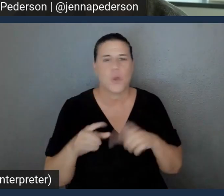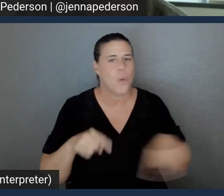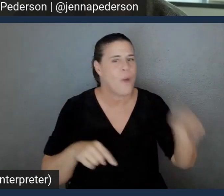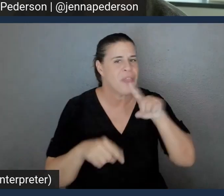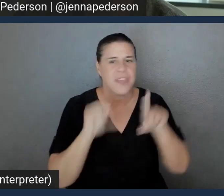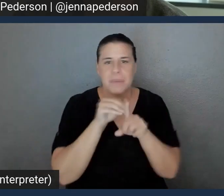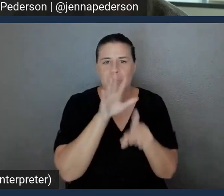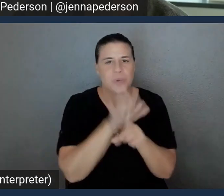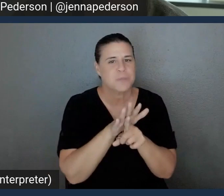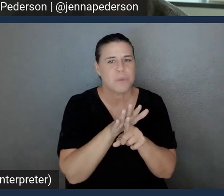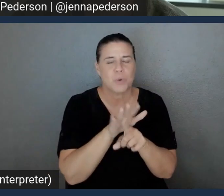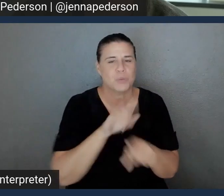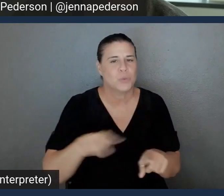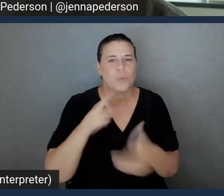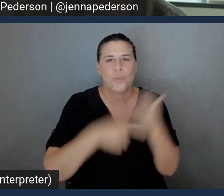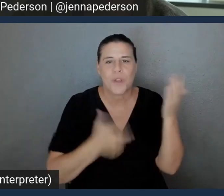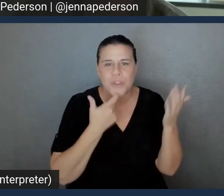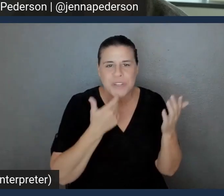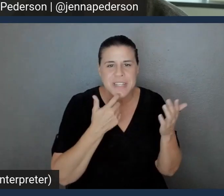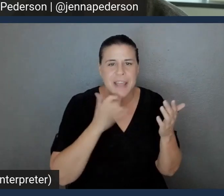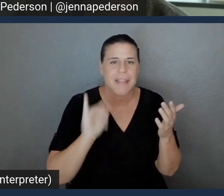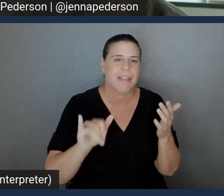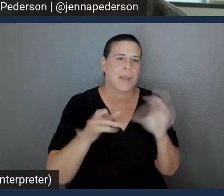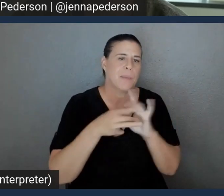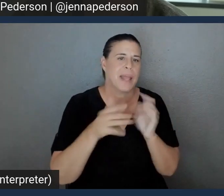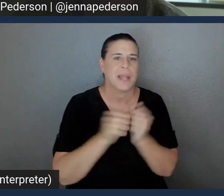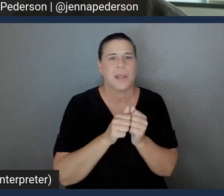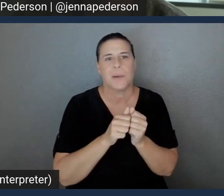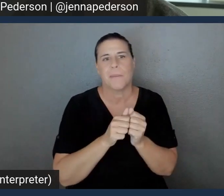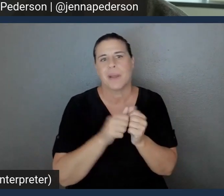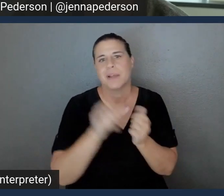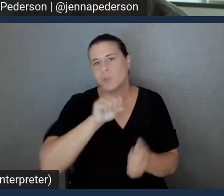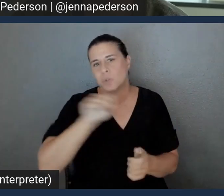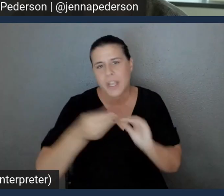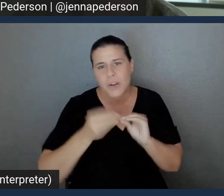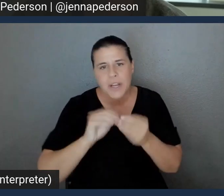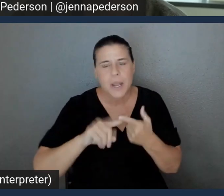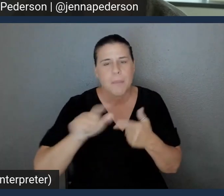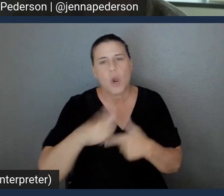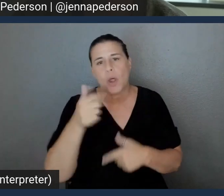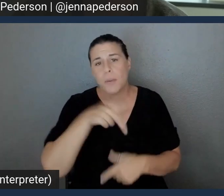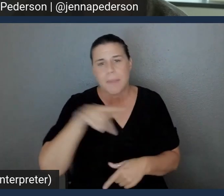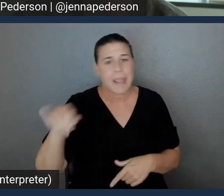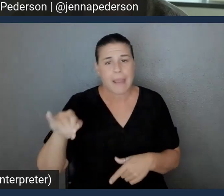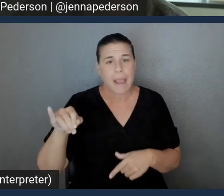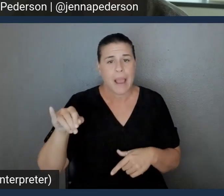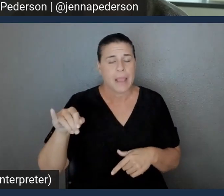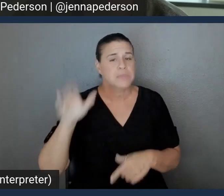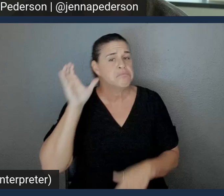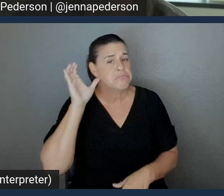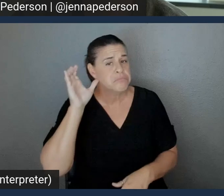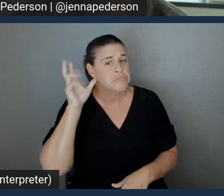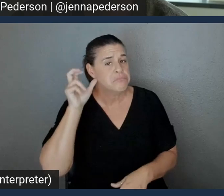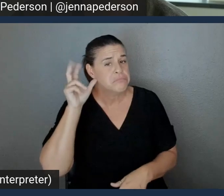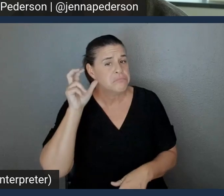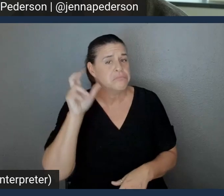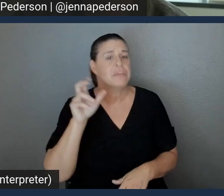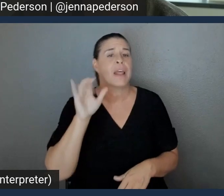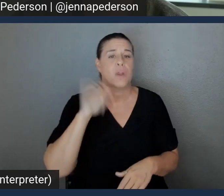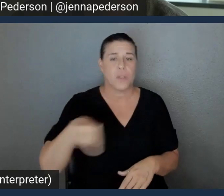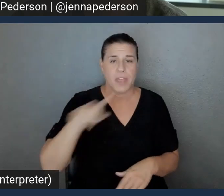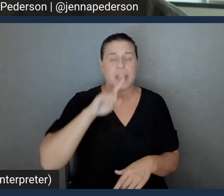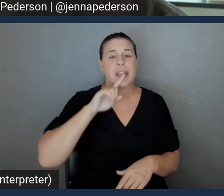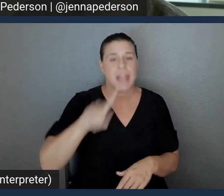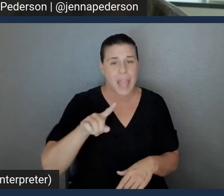exposed to what is being said in terms of like social security numbers or other PII, Amazon Transcribe Call Analytics can